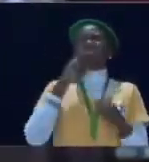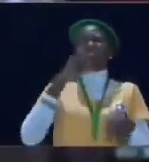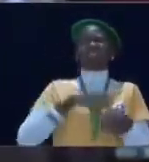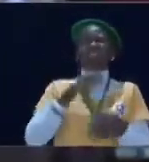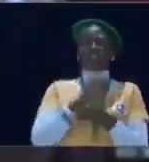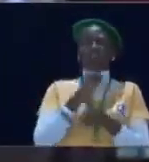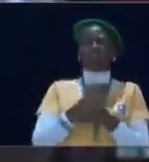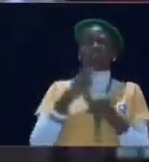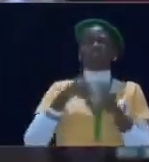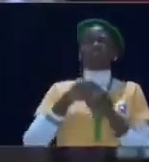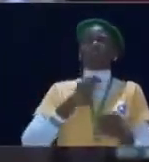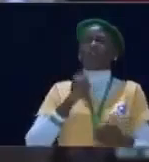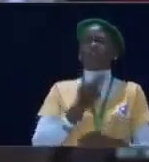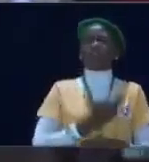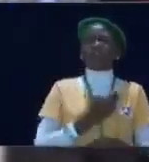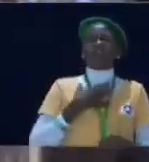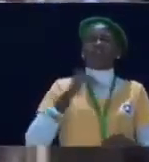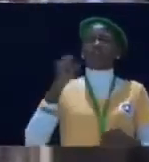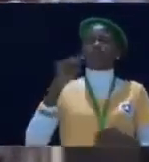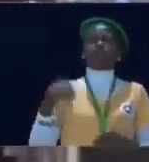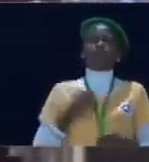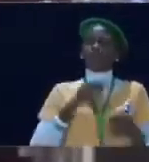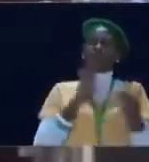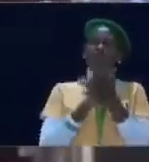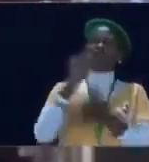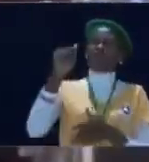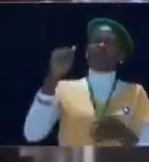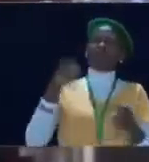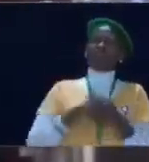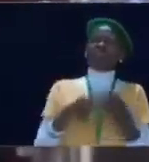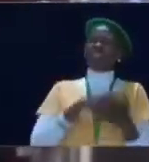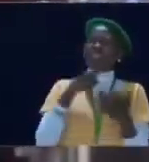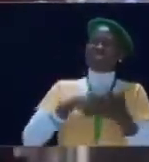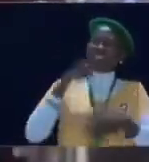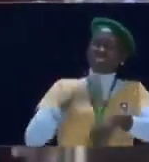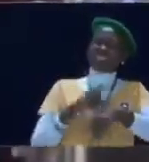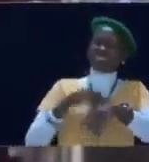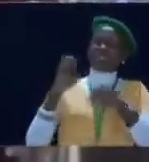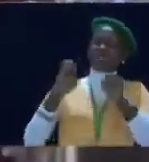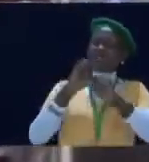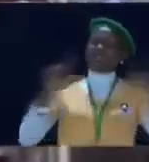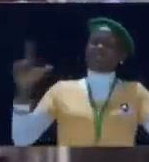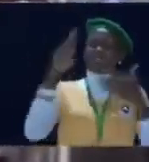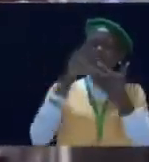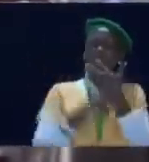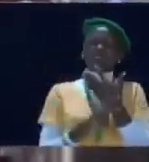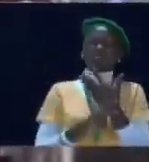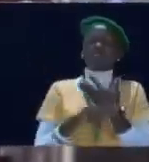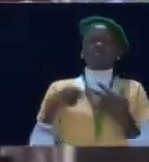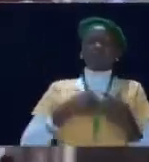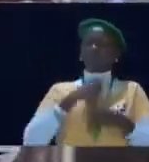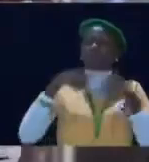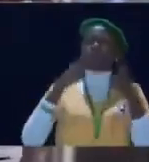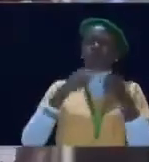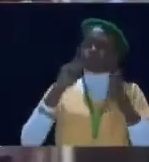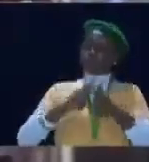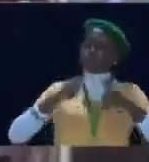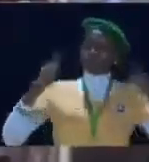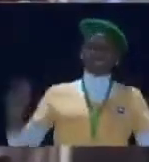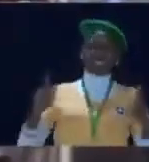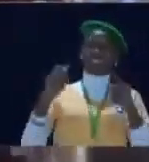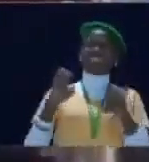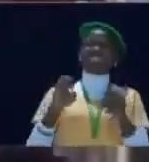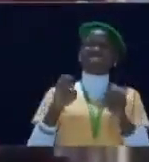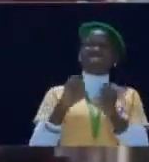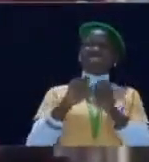work in us. And so we believe in this season of enlargement, we are going to be greatly